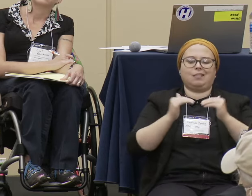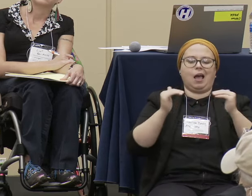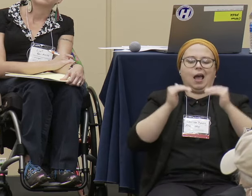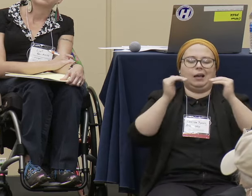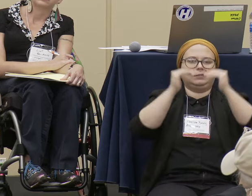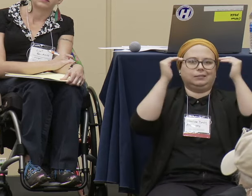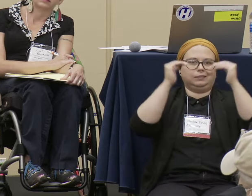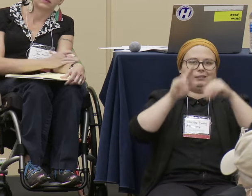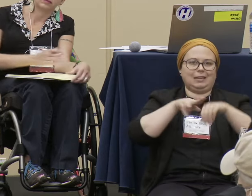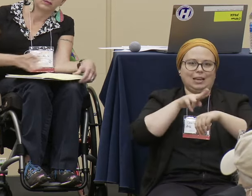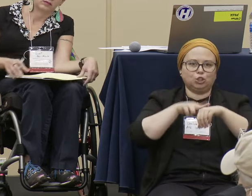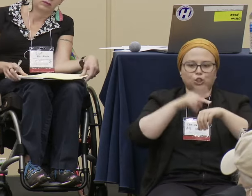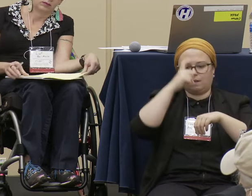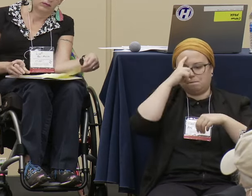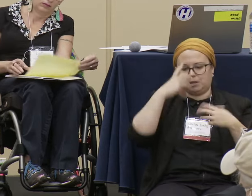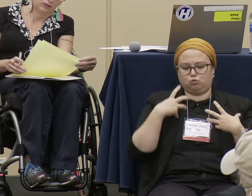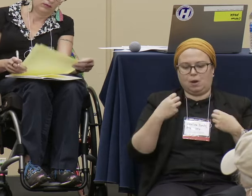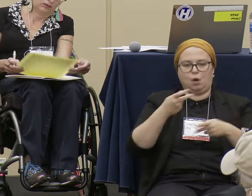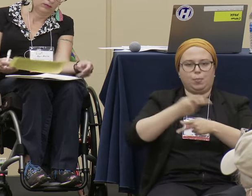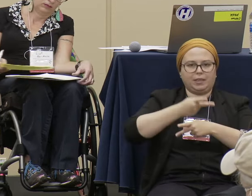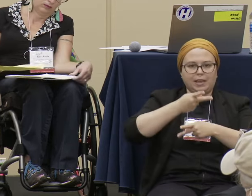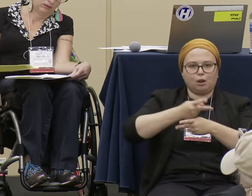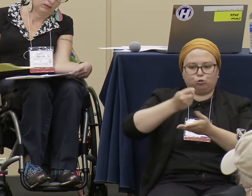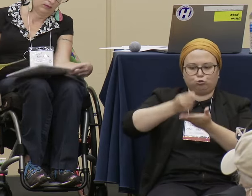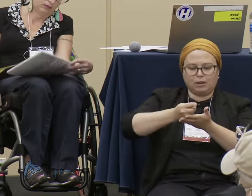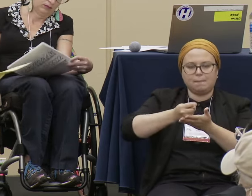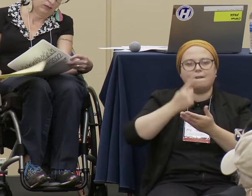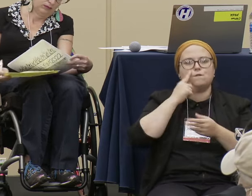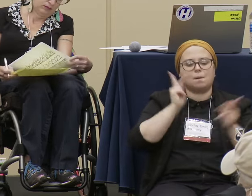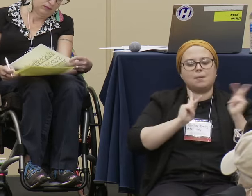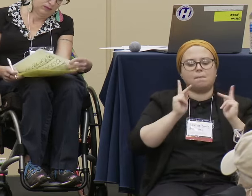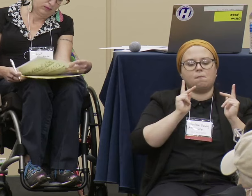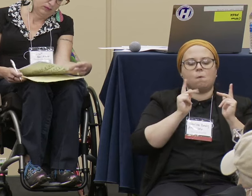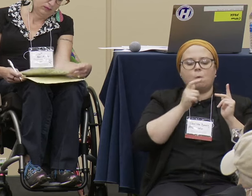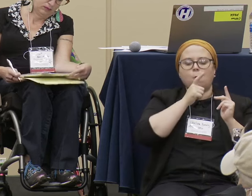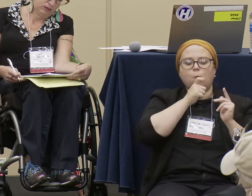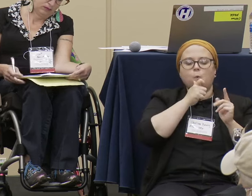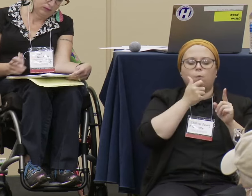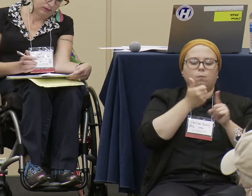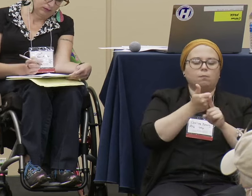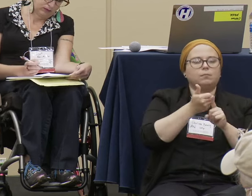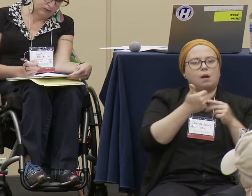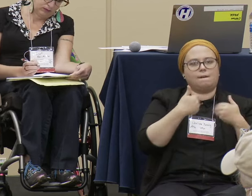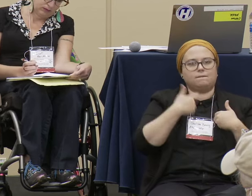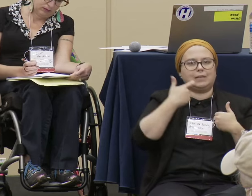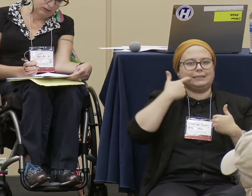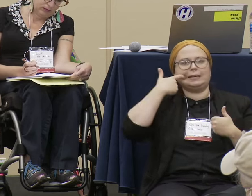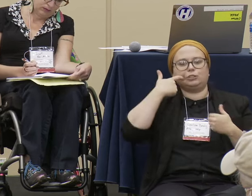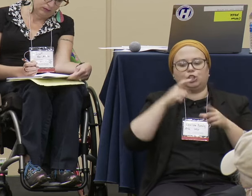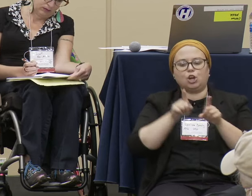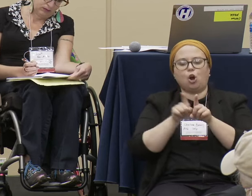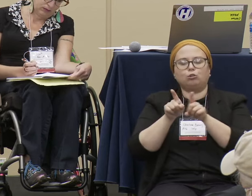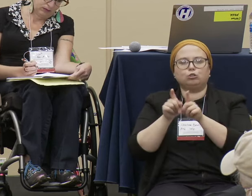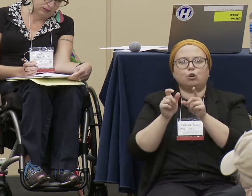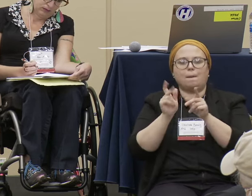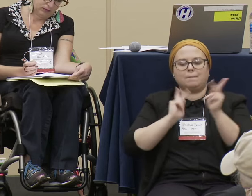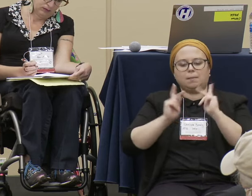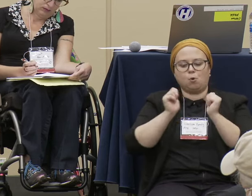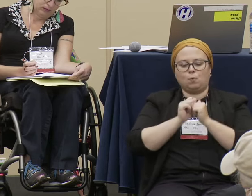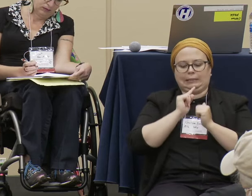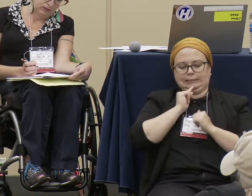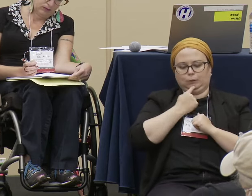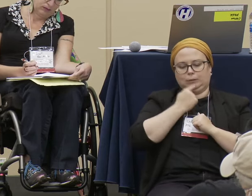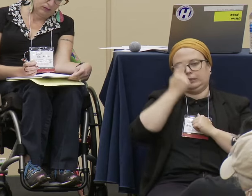and mental health treatment, both for people with addiction, but also people with, you know, serious mental health issues.